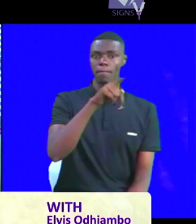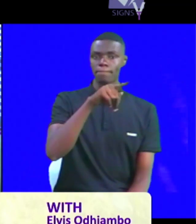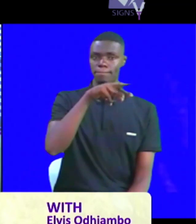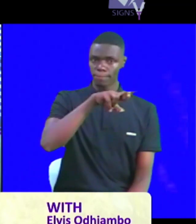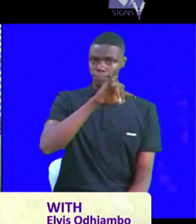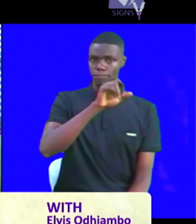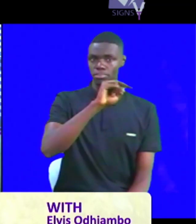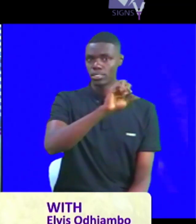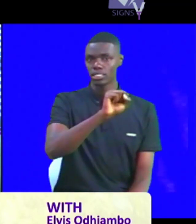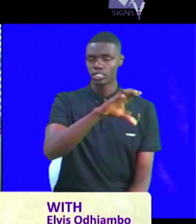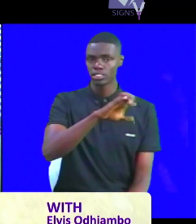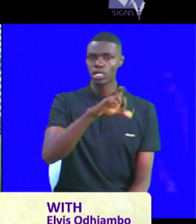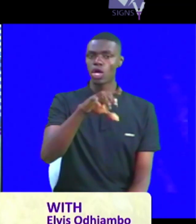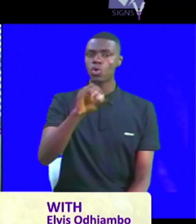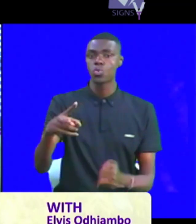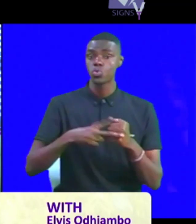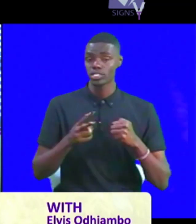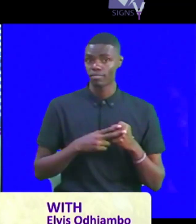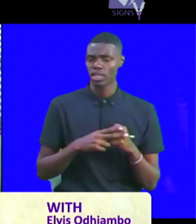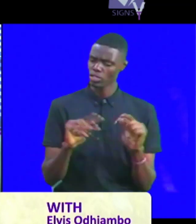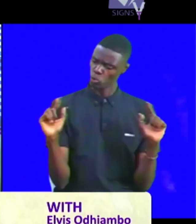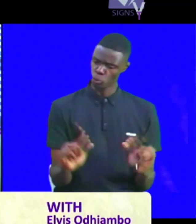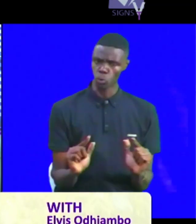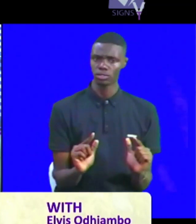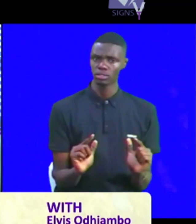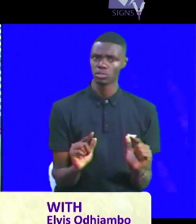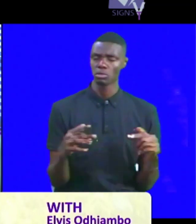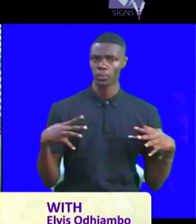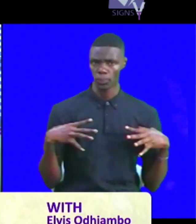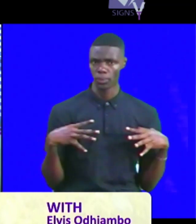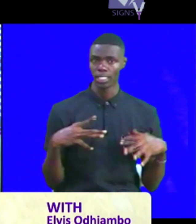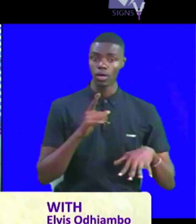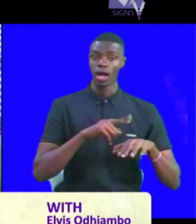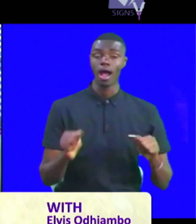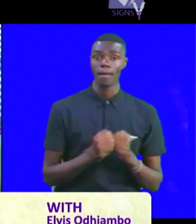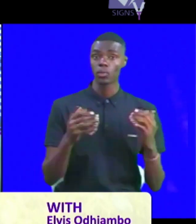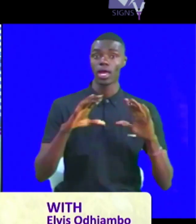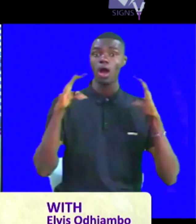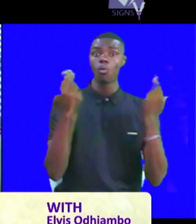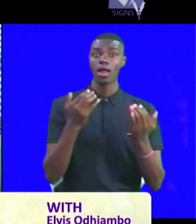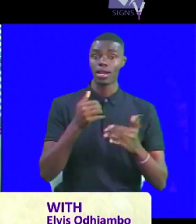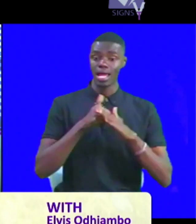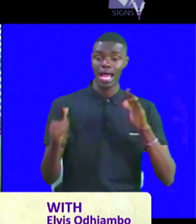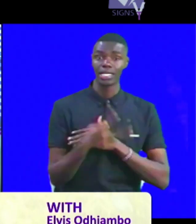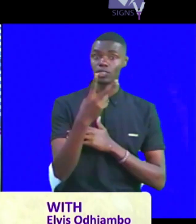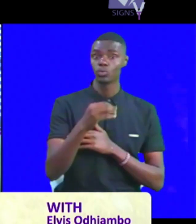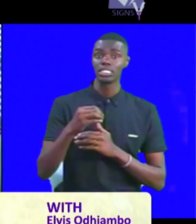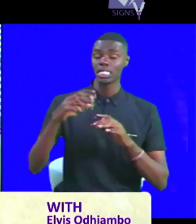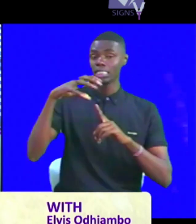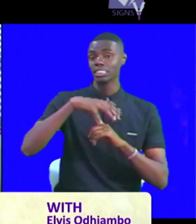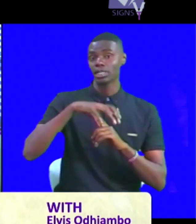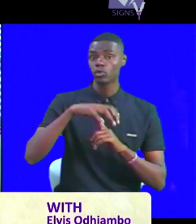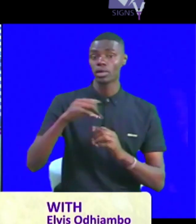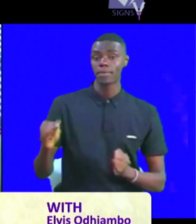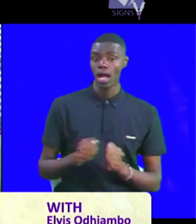Louis Sevens. That is after the slight break that that happened, where we had the World Under-20 Rugby